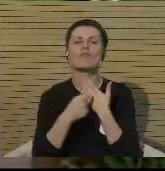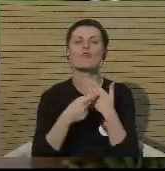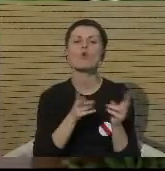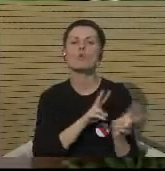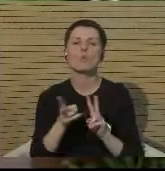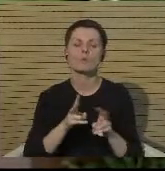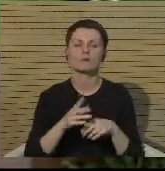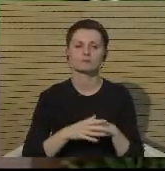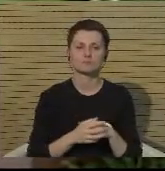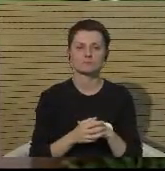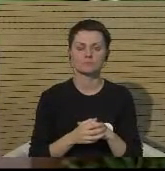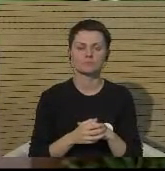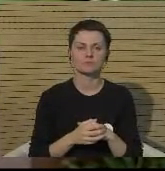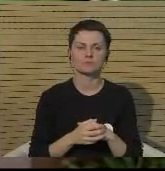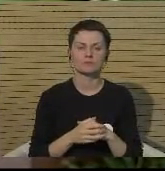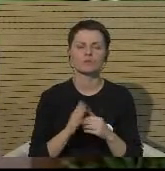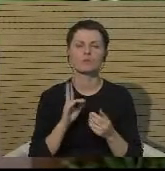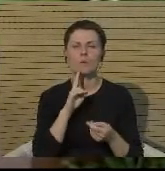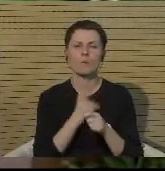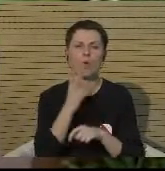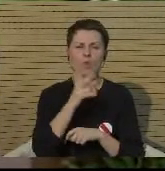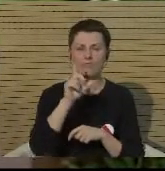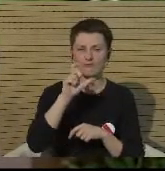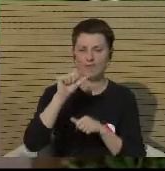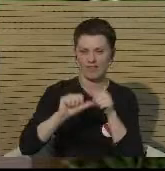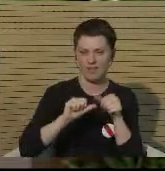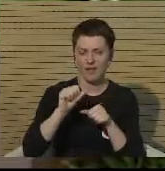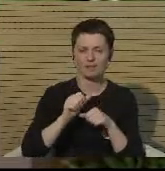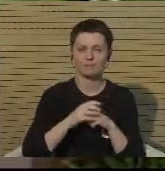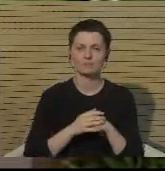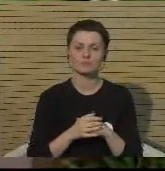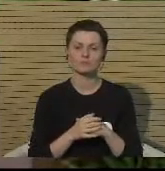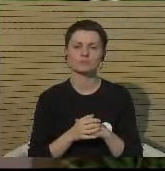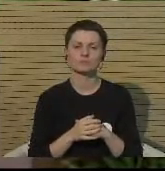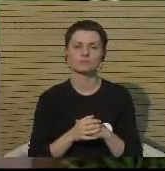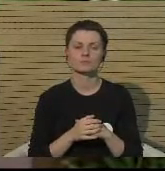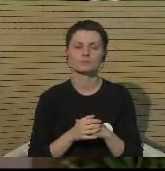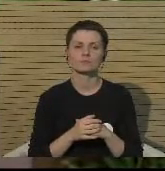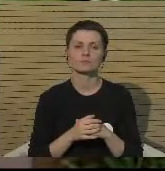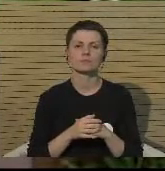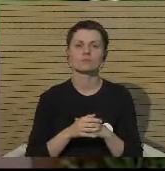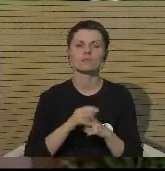to metaphor as translation.